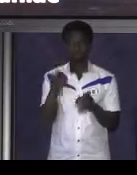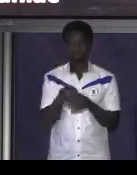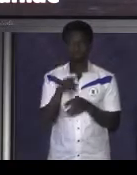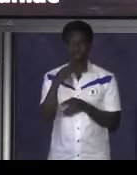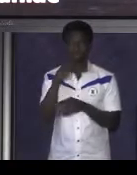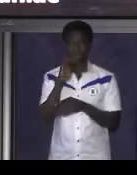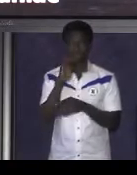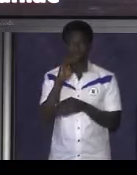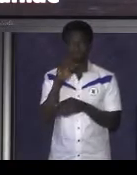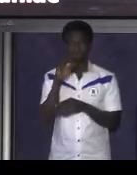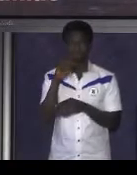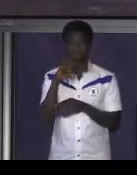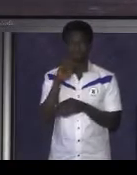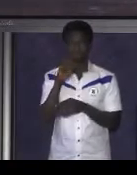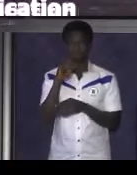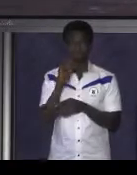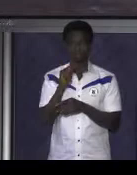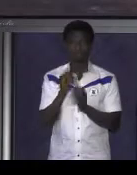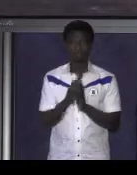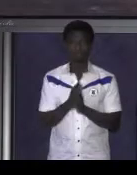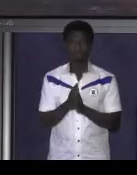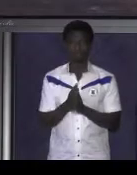a biblioclept.